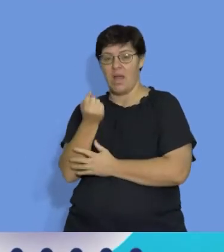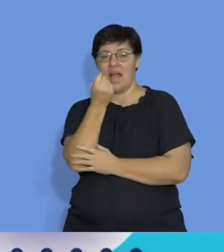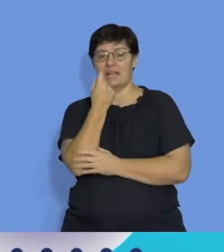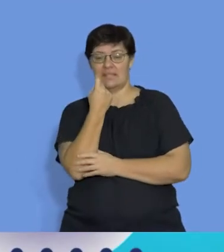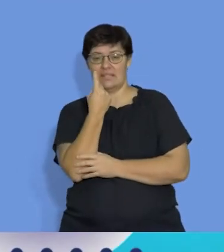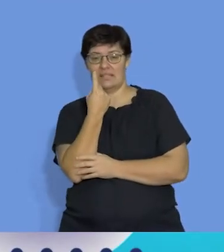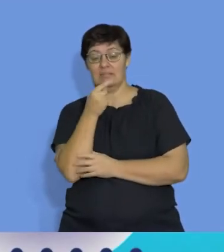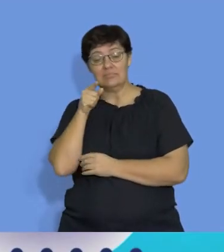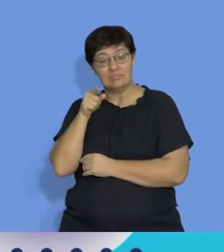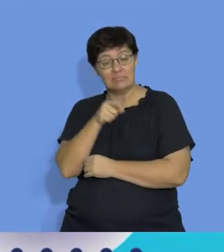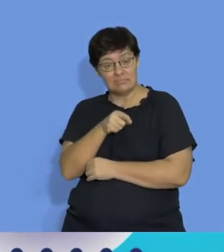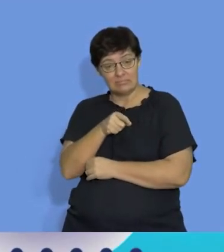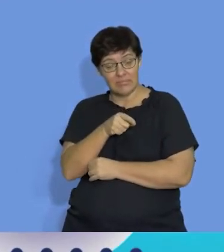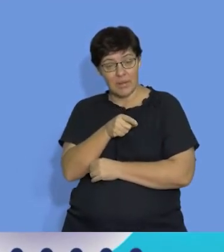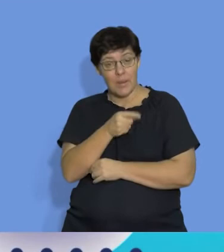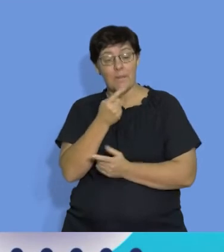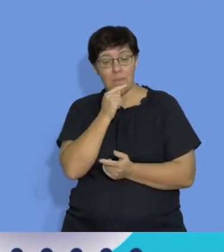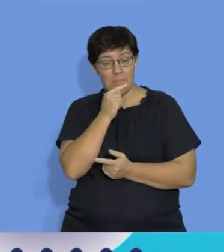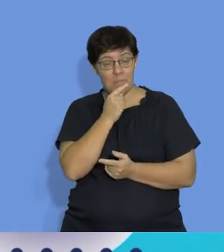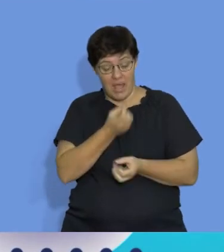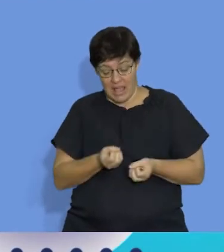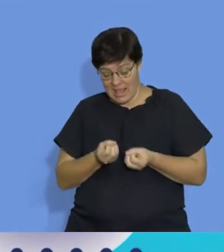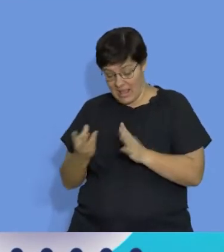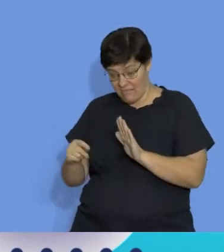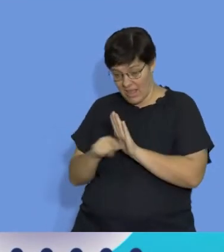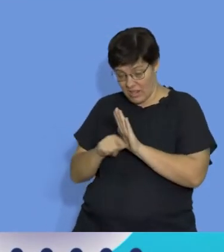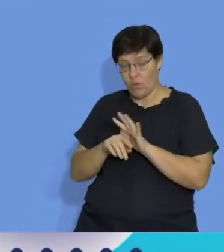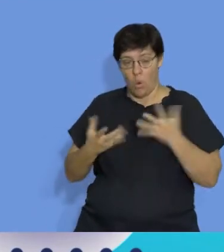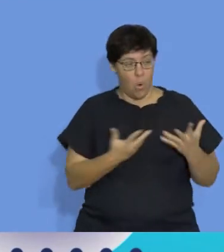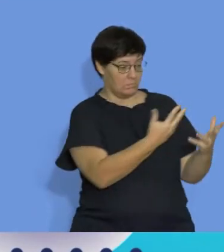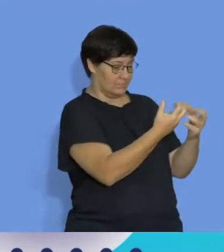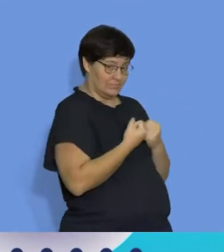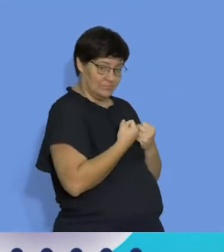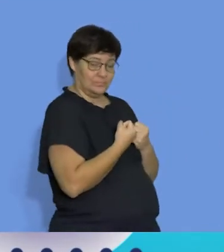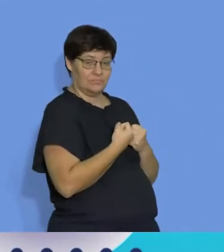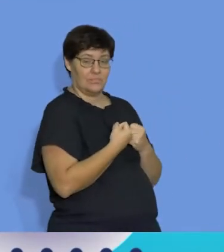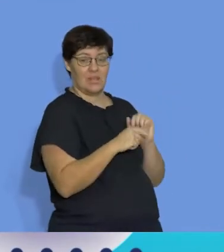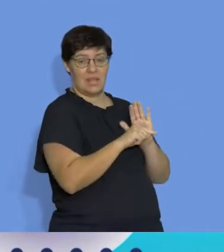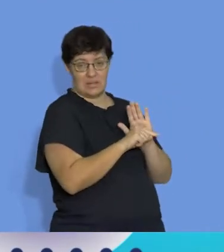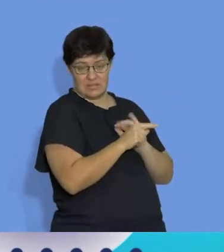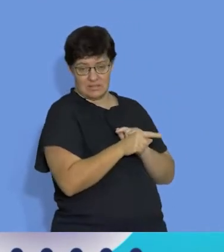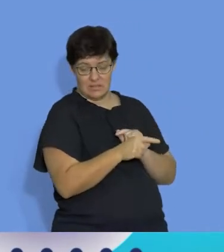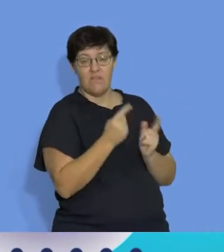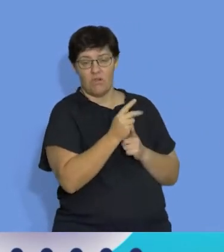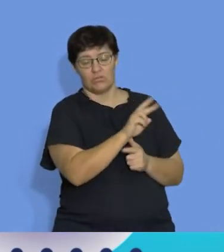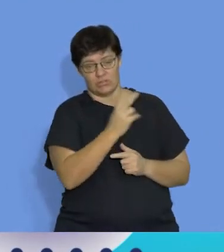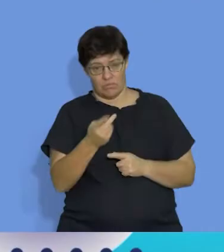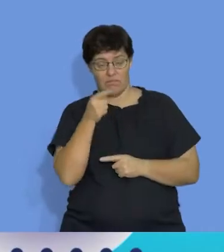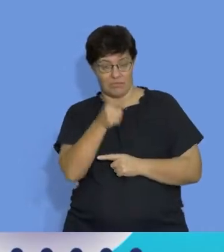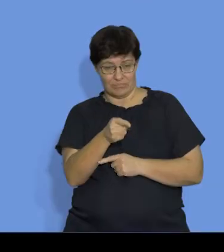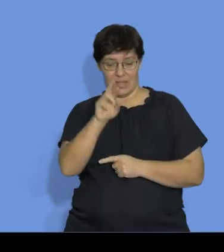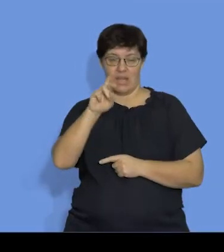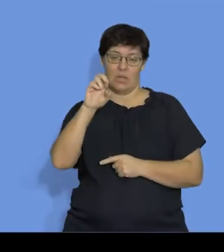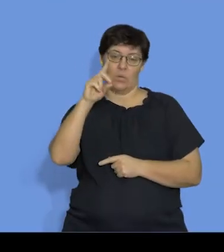that substance undergoes loss or gain of electrons in as far as the transfer in the context of redox reactions.